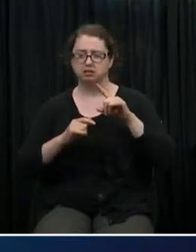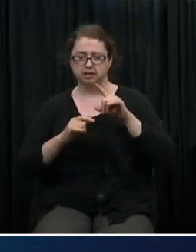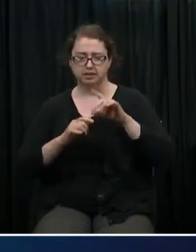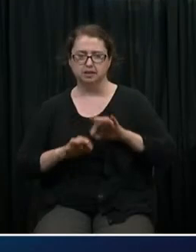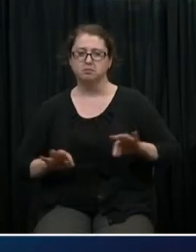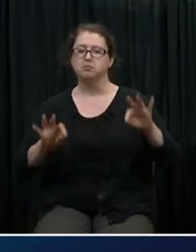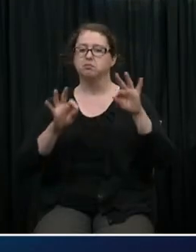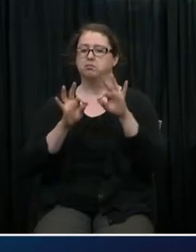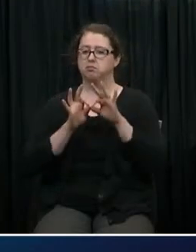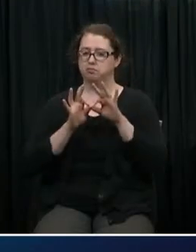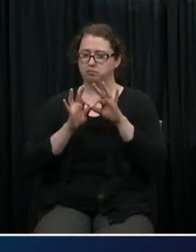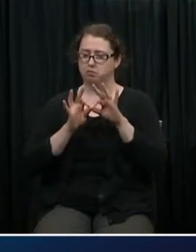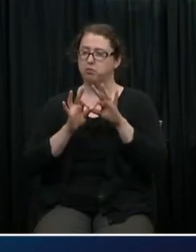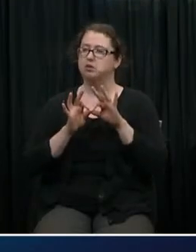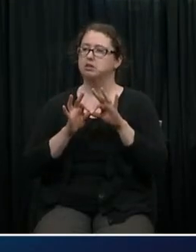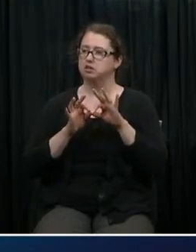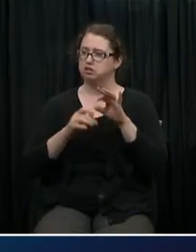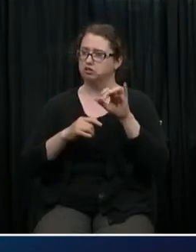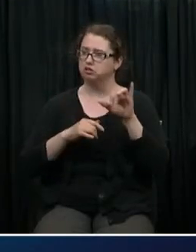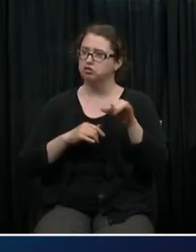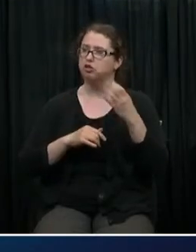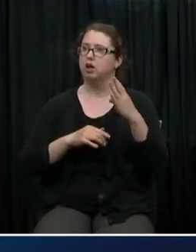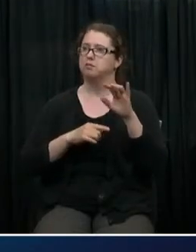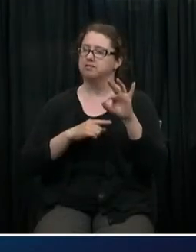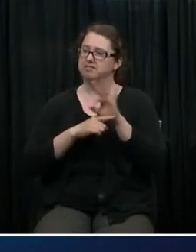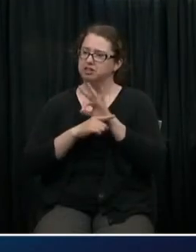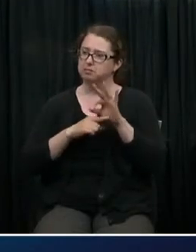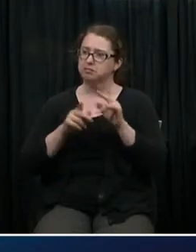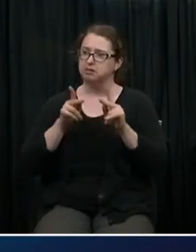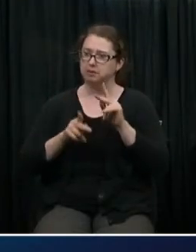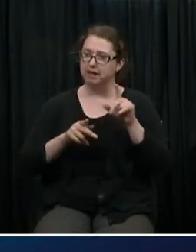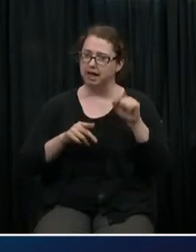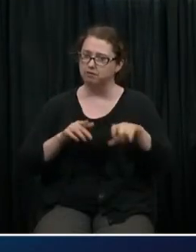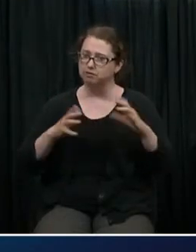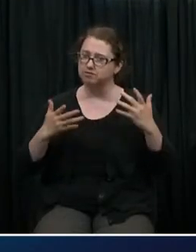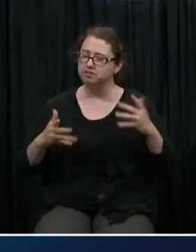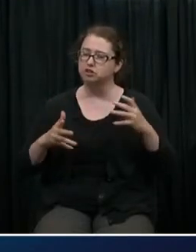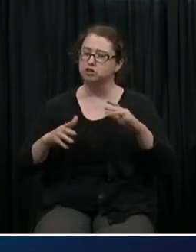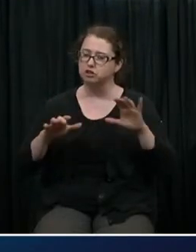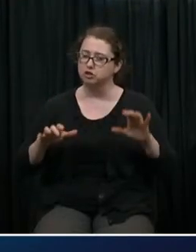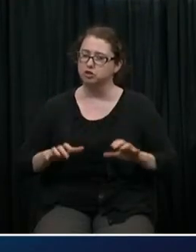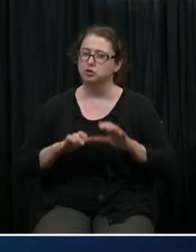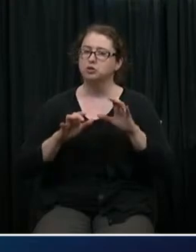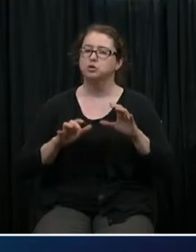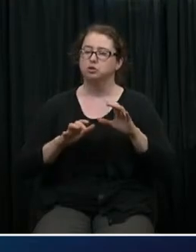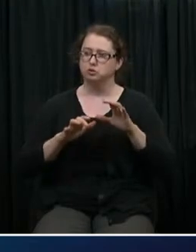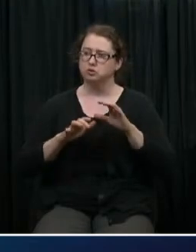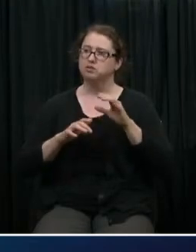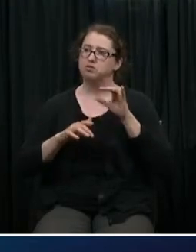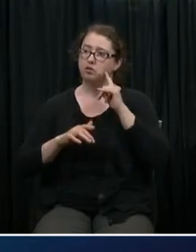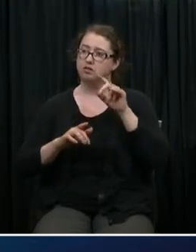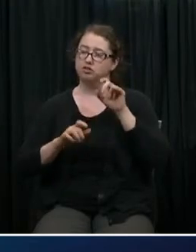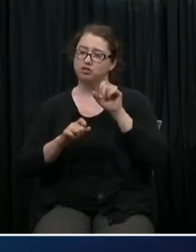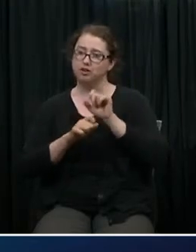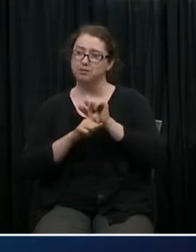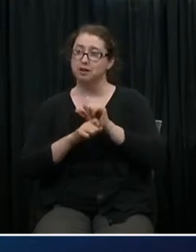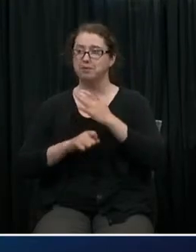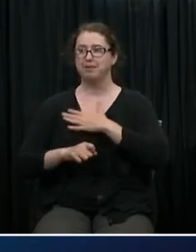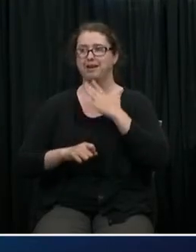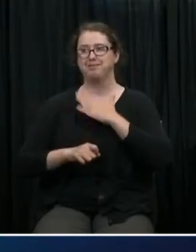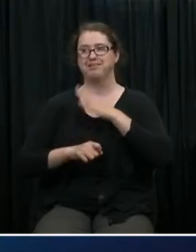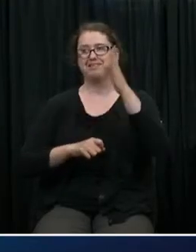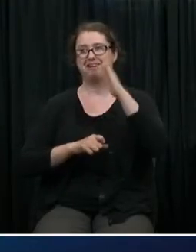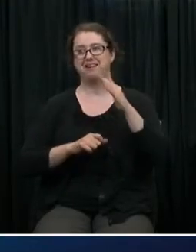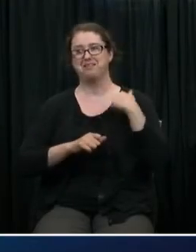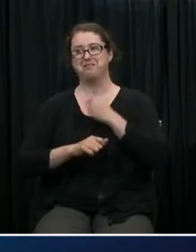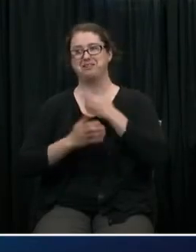must be able to complete in order to be placed in a job. And I'm happy that the God we serve, the